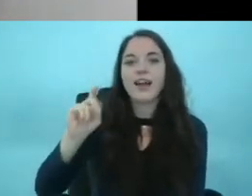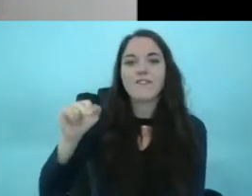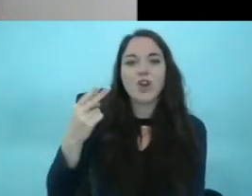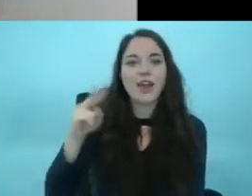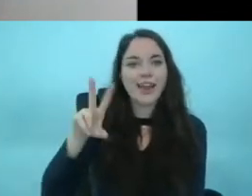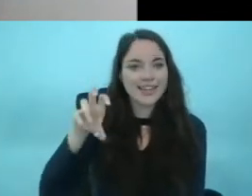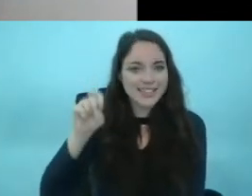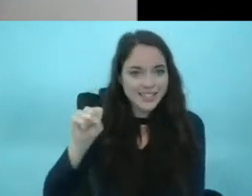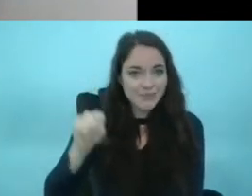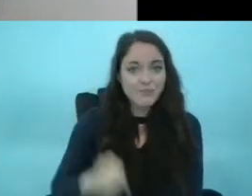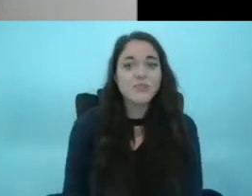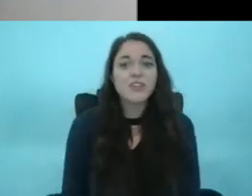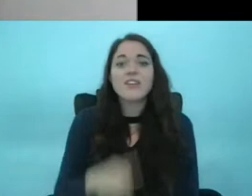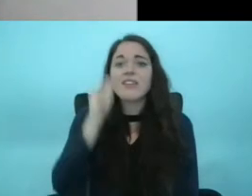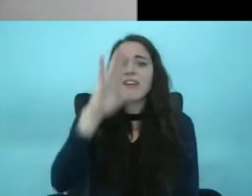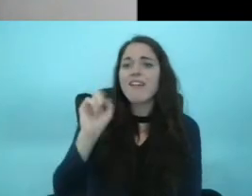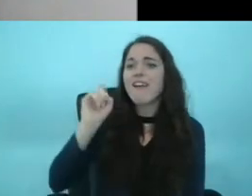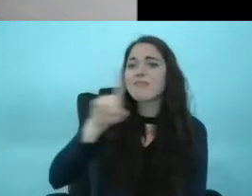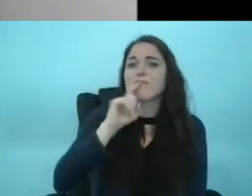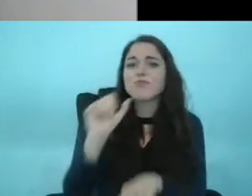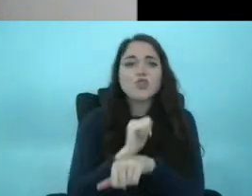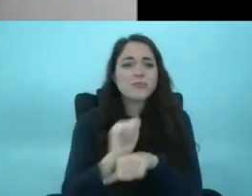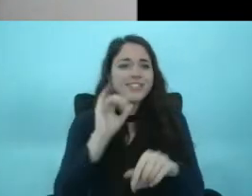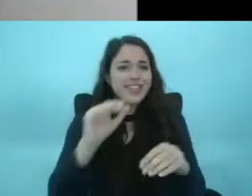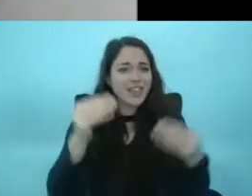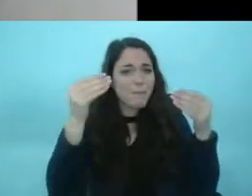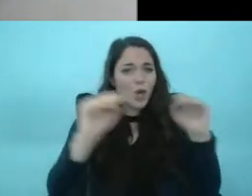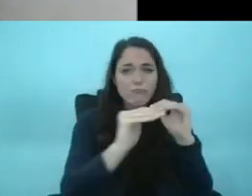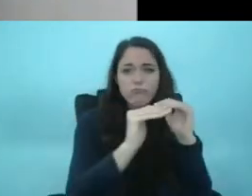to their word. I ask that